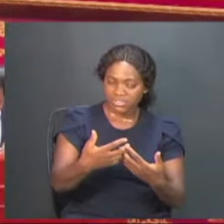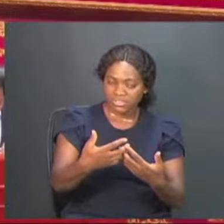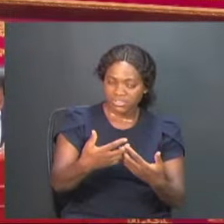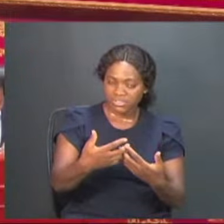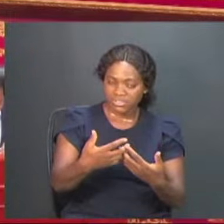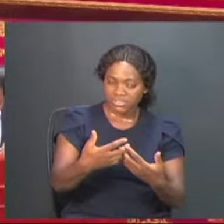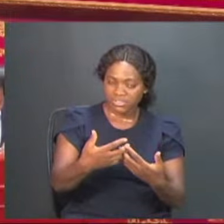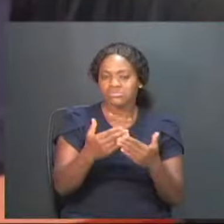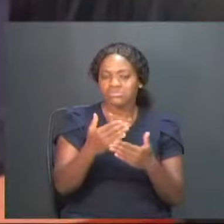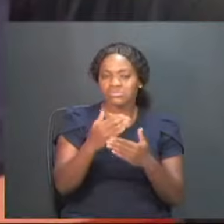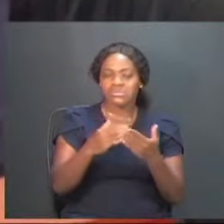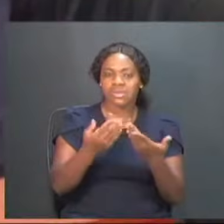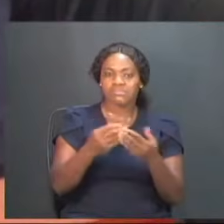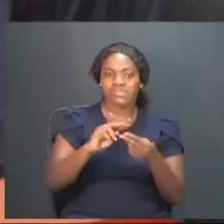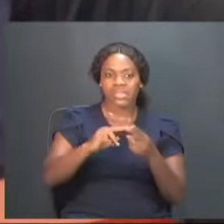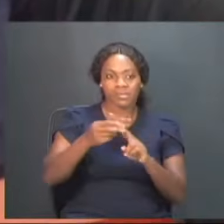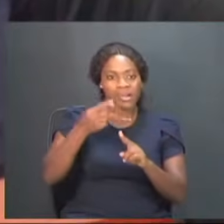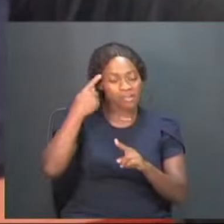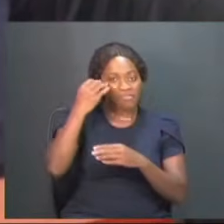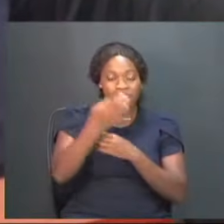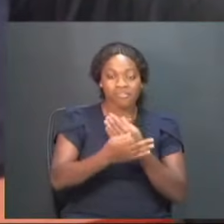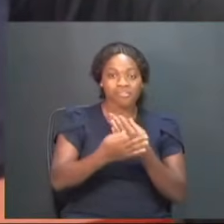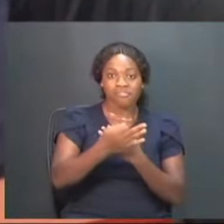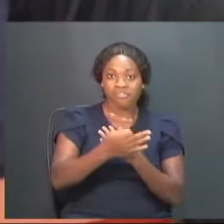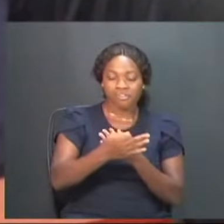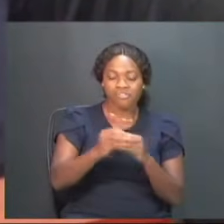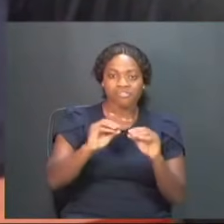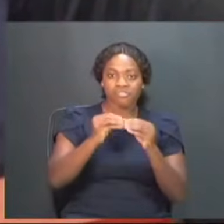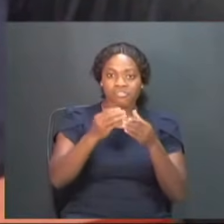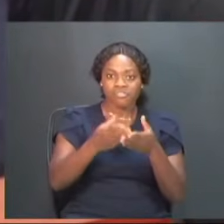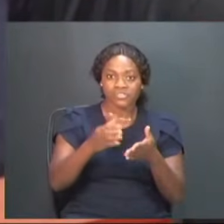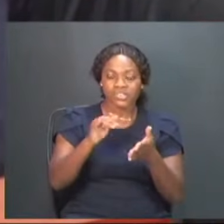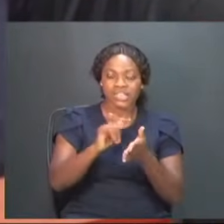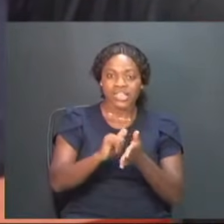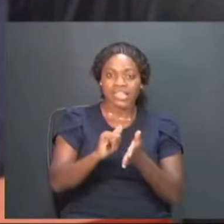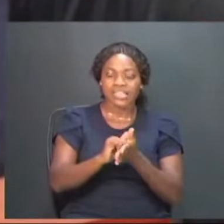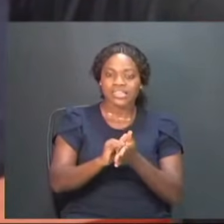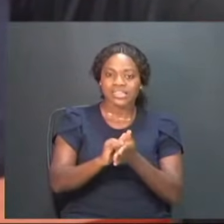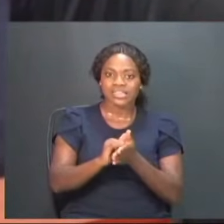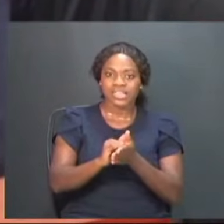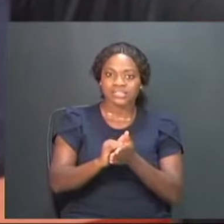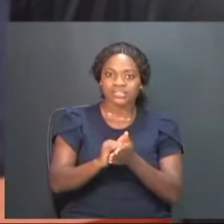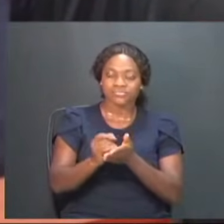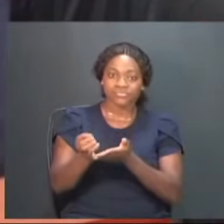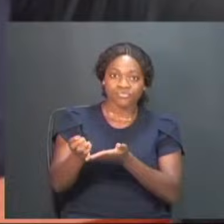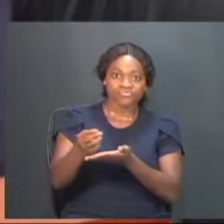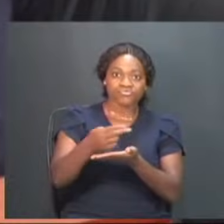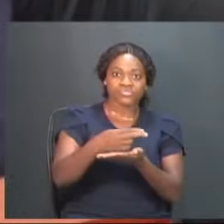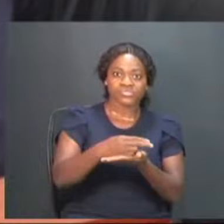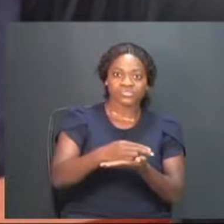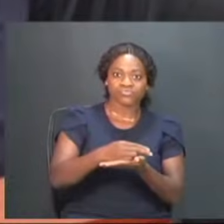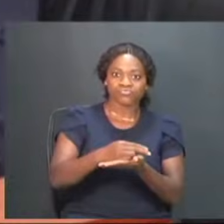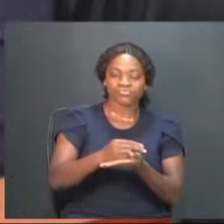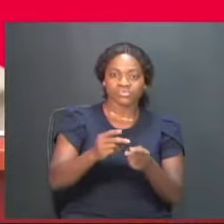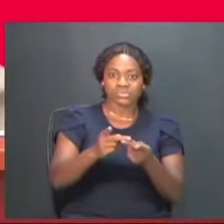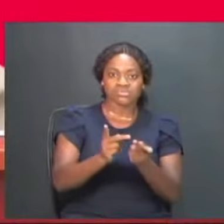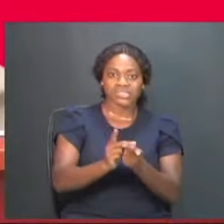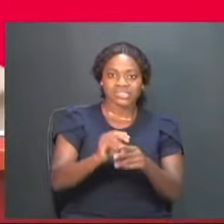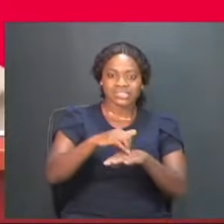capacity for foreign service officers returning from posting to the missions abroad.